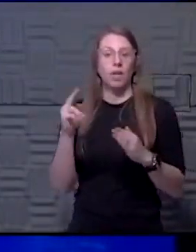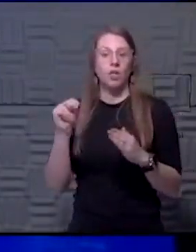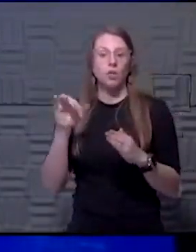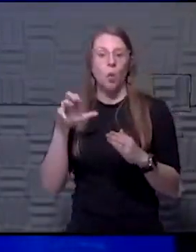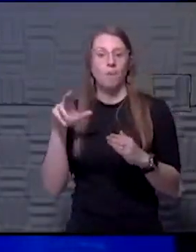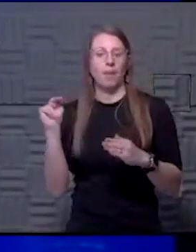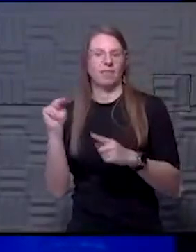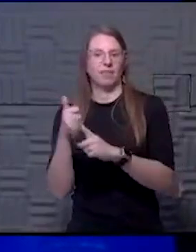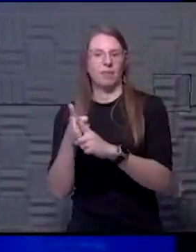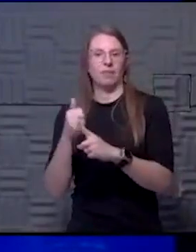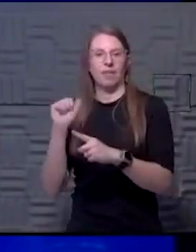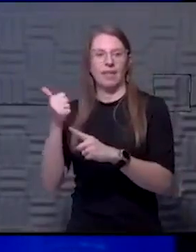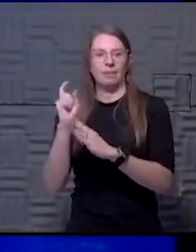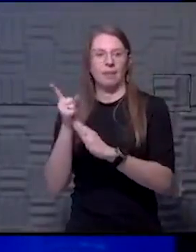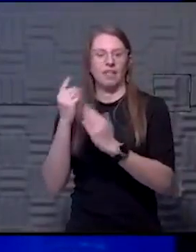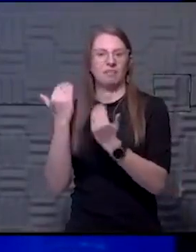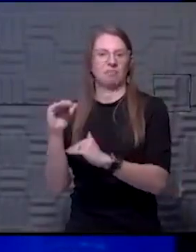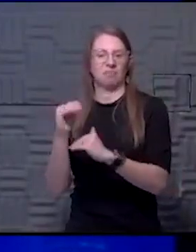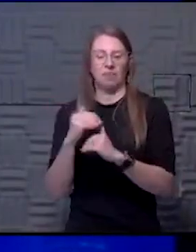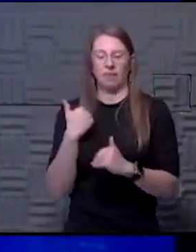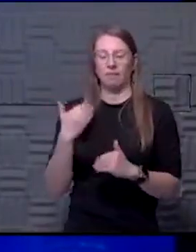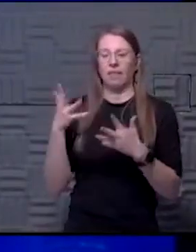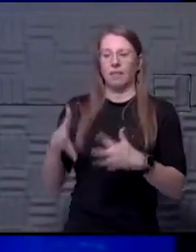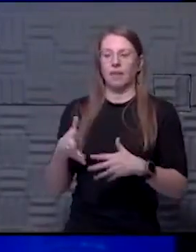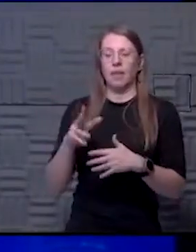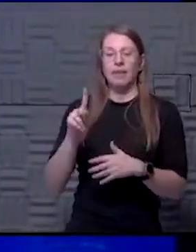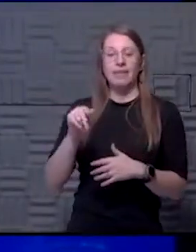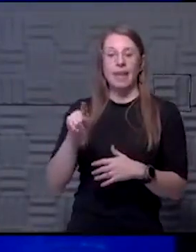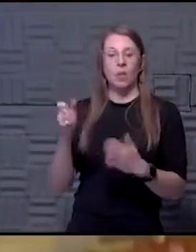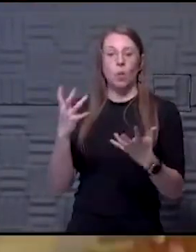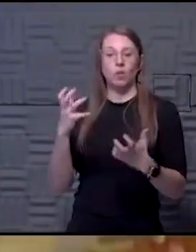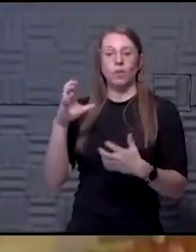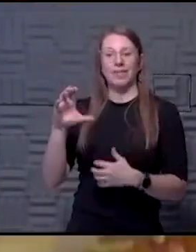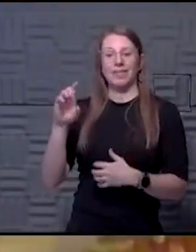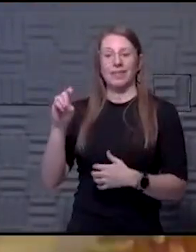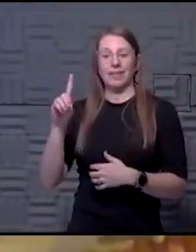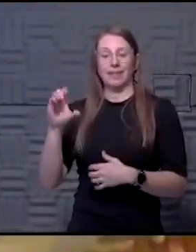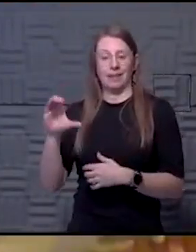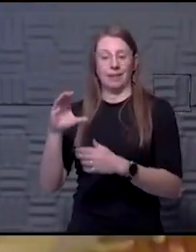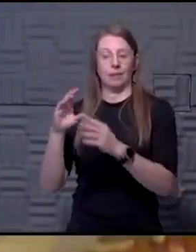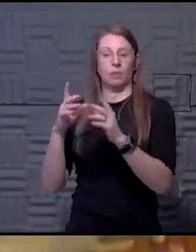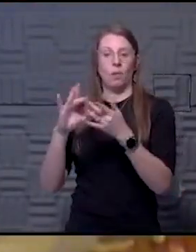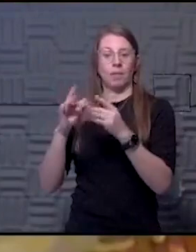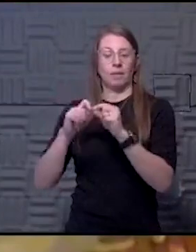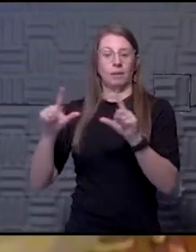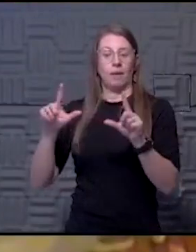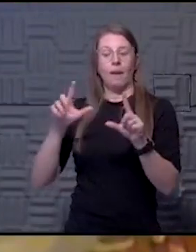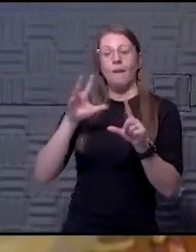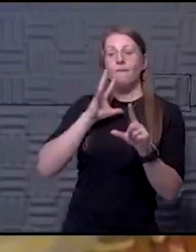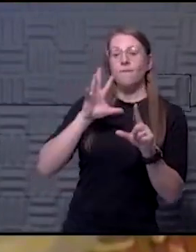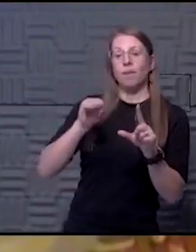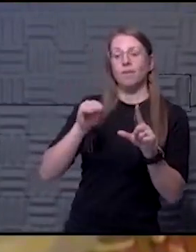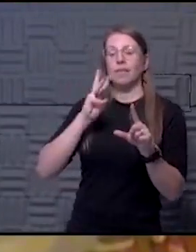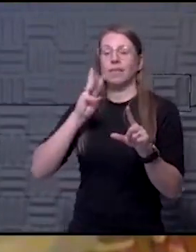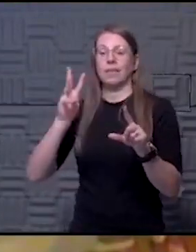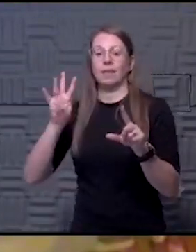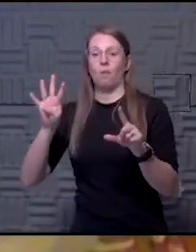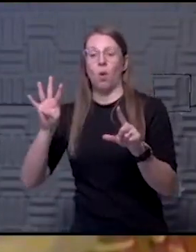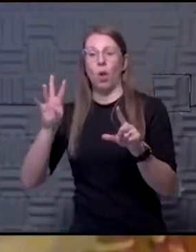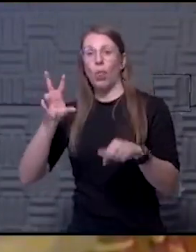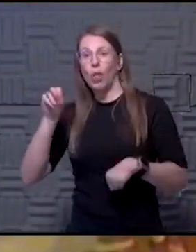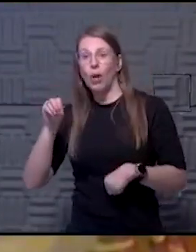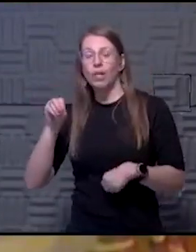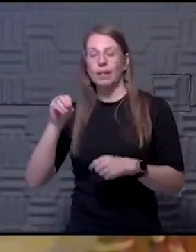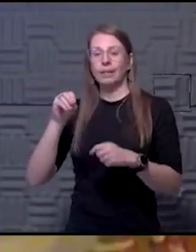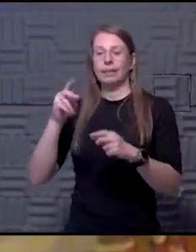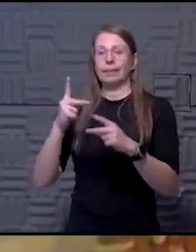10 minutes. All right, Kay wants to know, the CDC website states that people aged 50 to 64 are 30 times